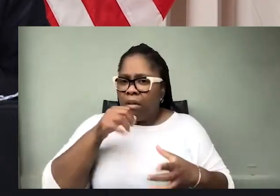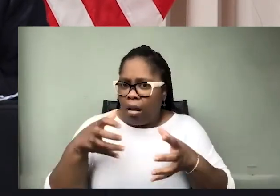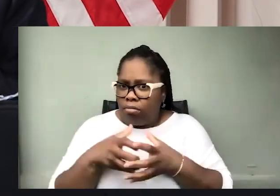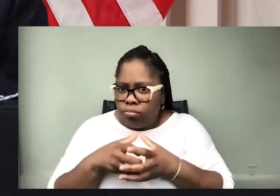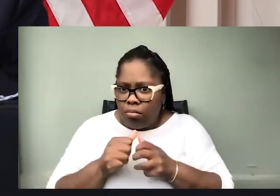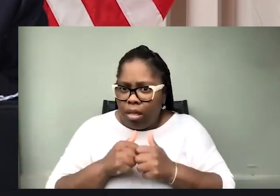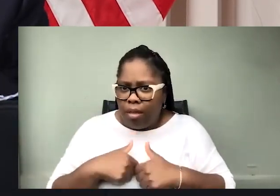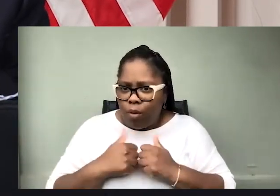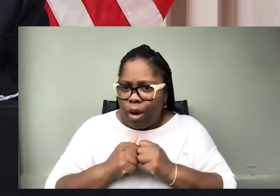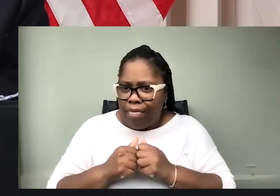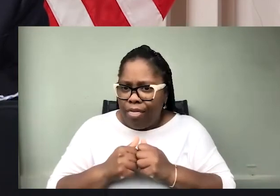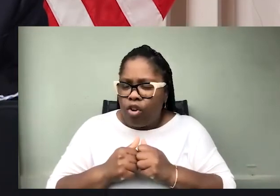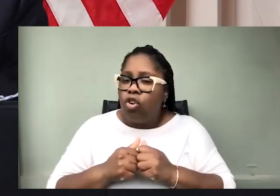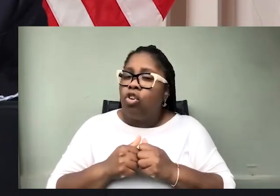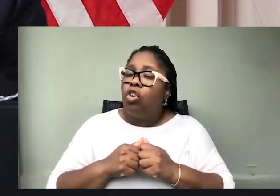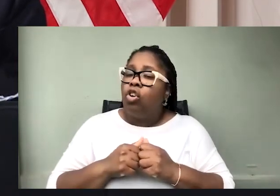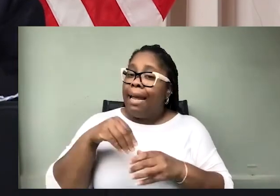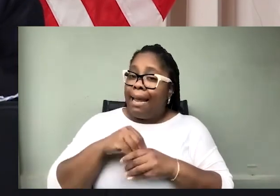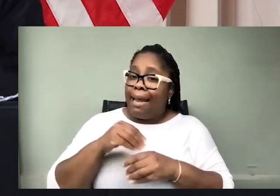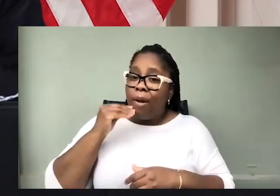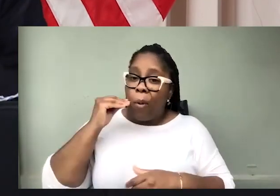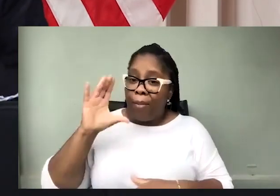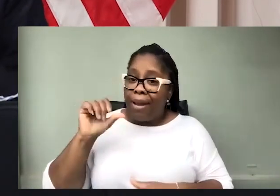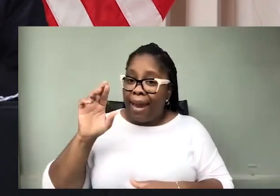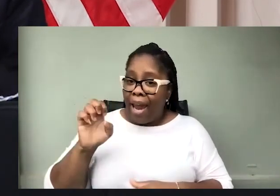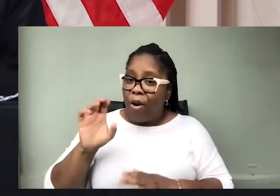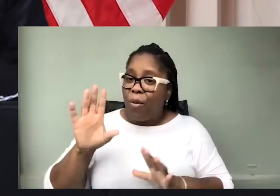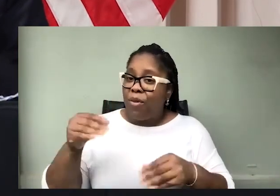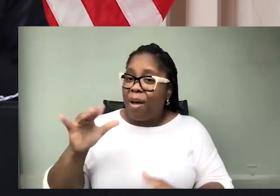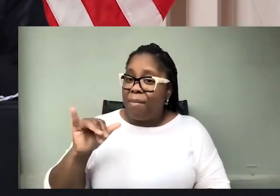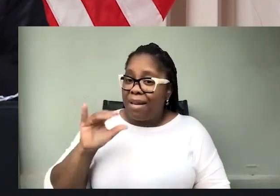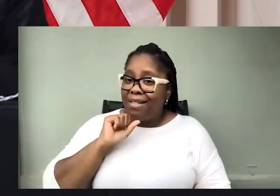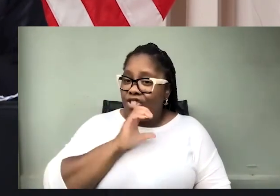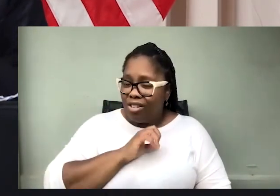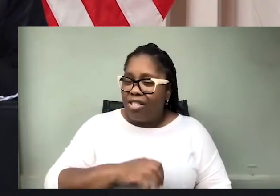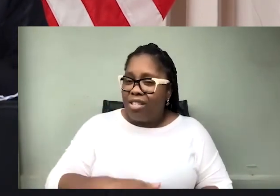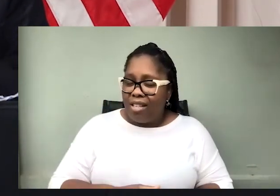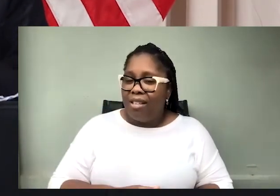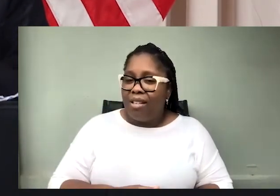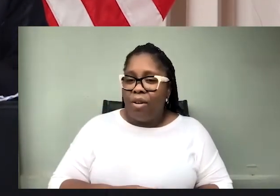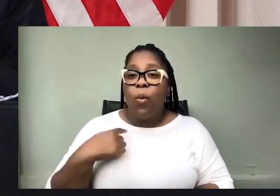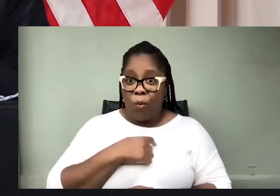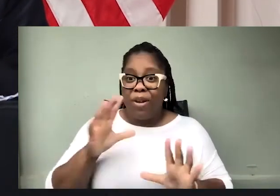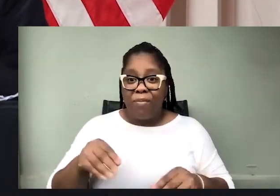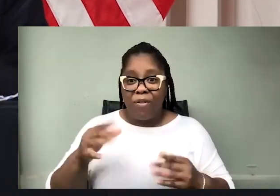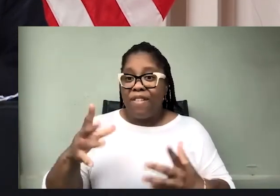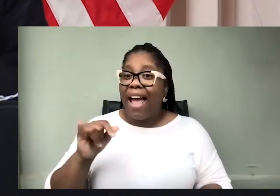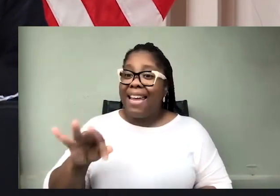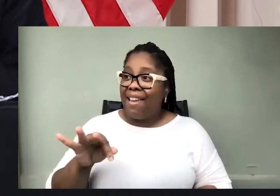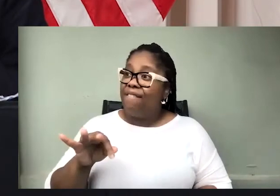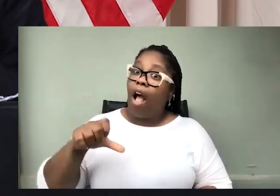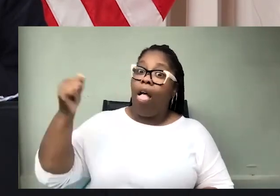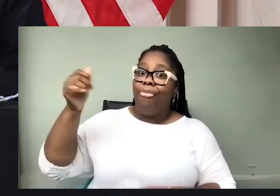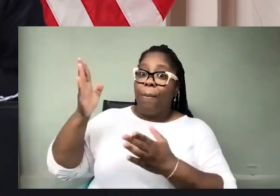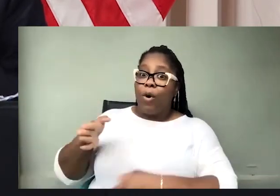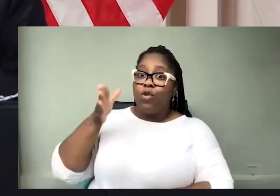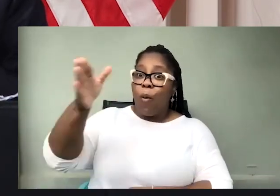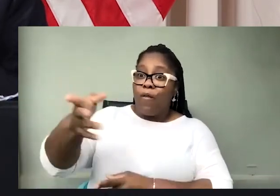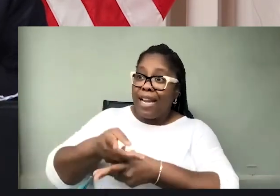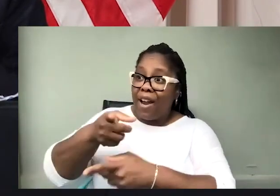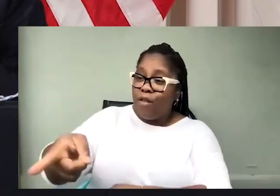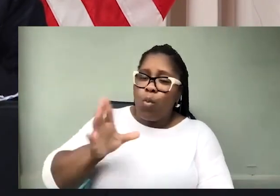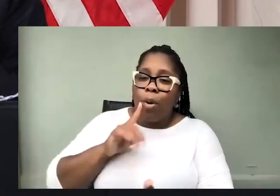Sadly, we'll pay for in-home care if it's provided by someone else. We won't pay if it's provided by a relative, and that makes really no